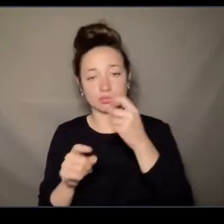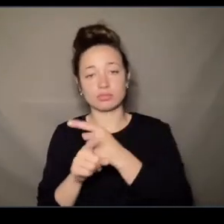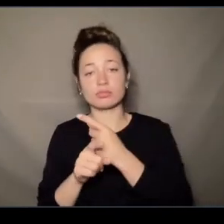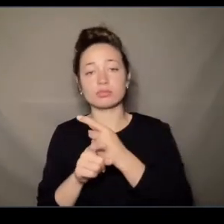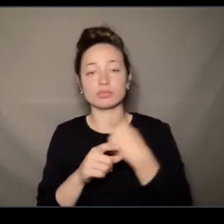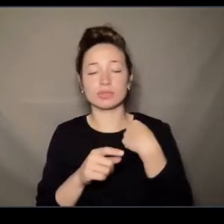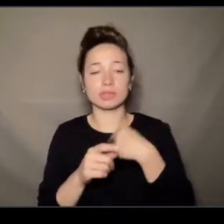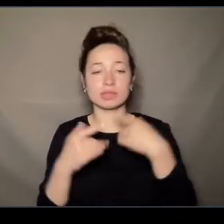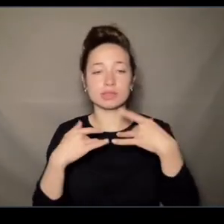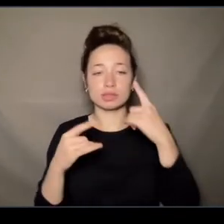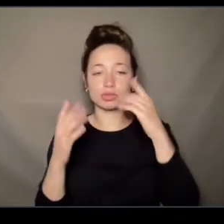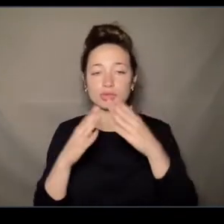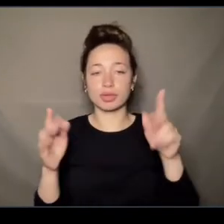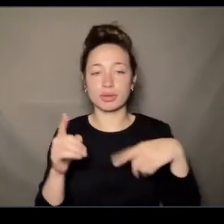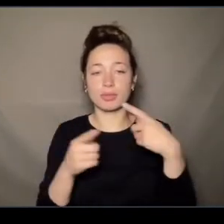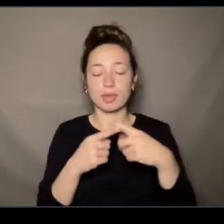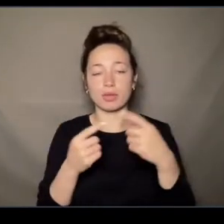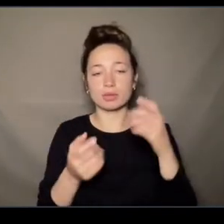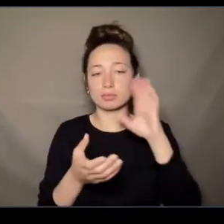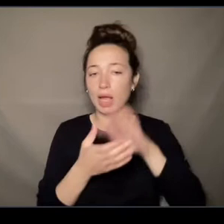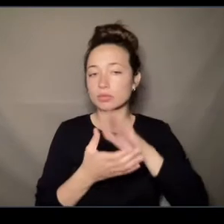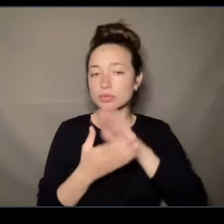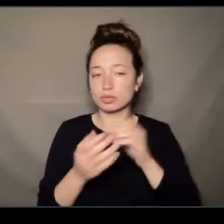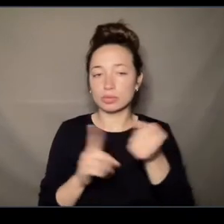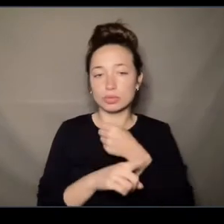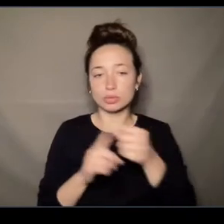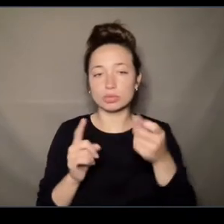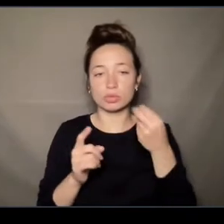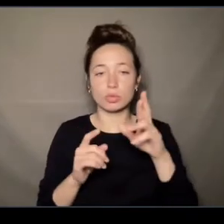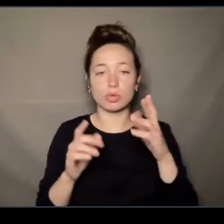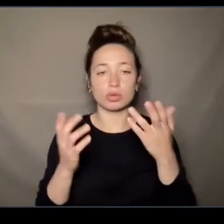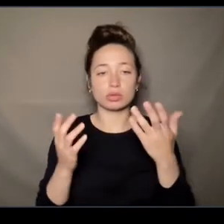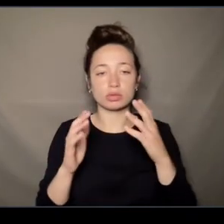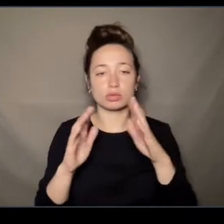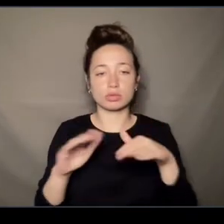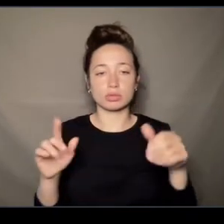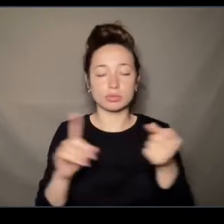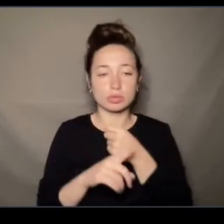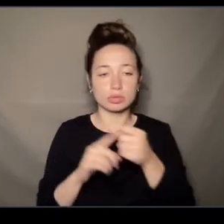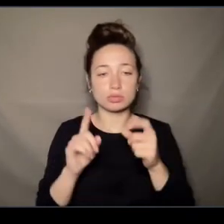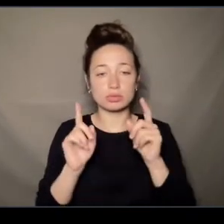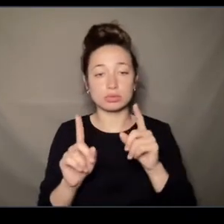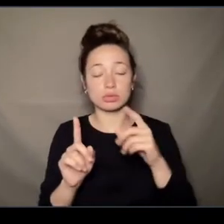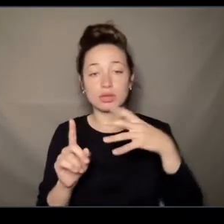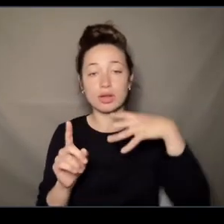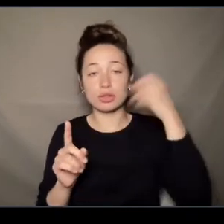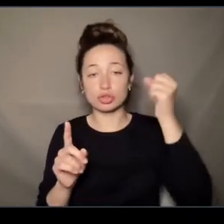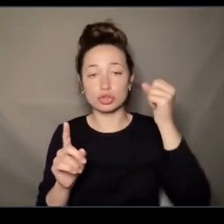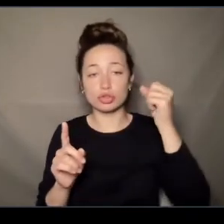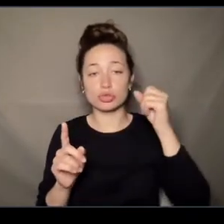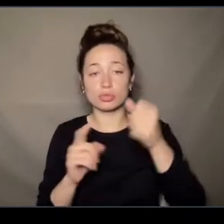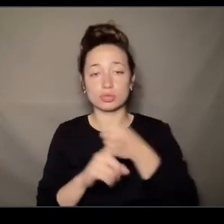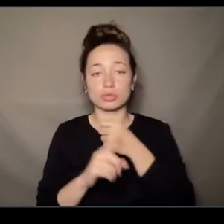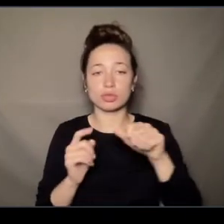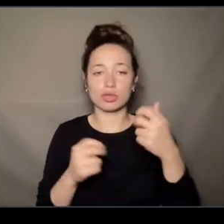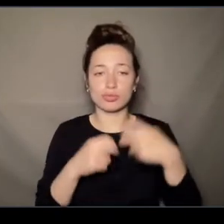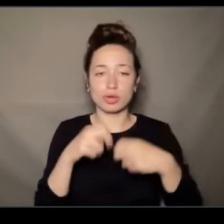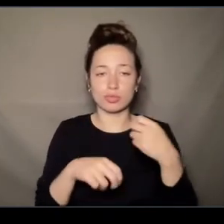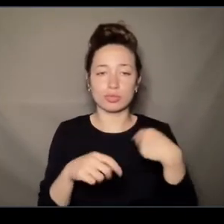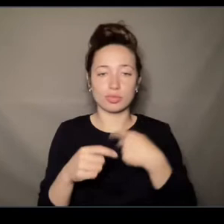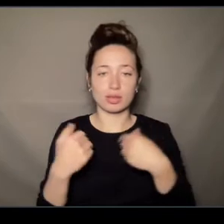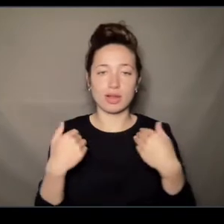Right. We only think generally about spousal abuse or child abuse. However, elder abuse is another problem that